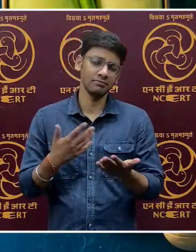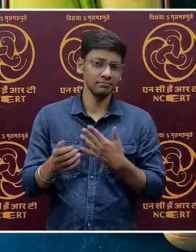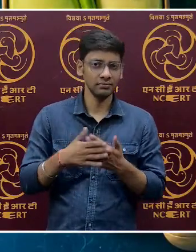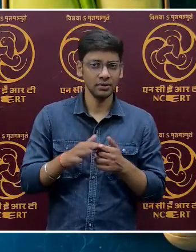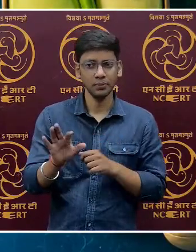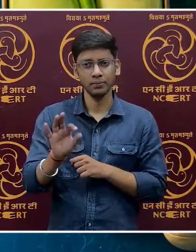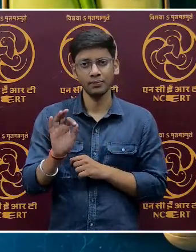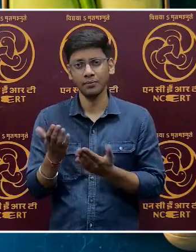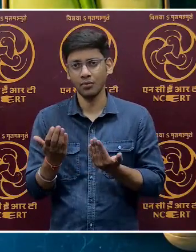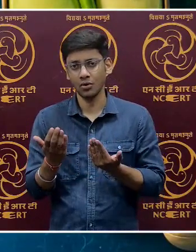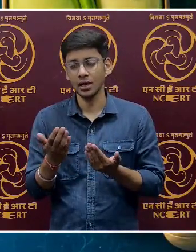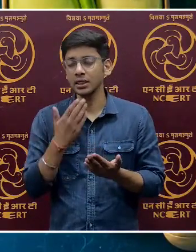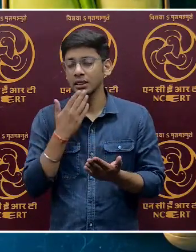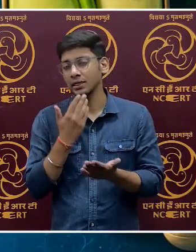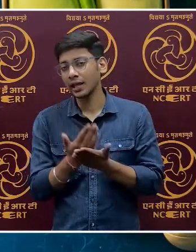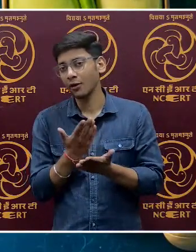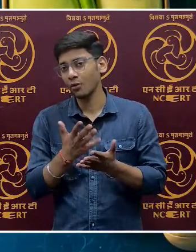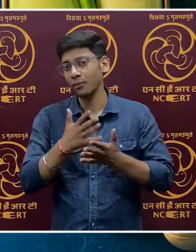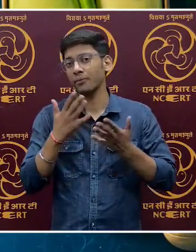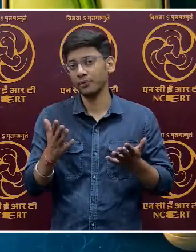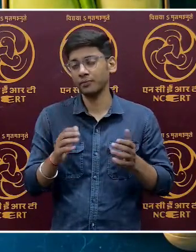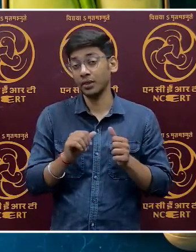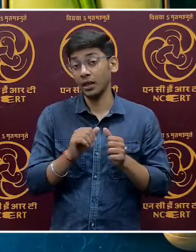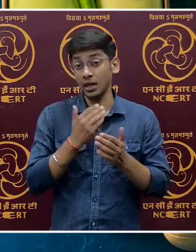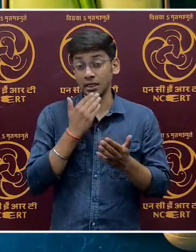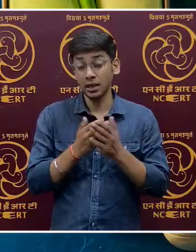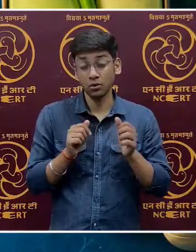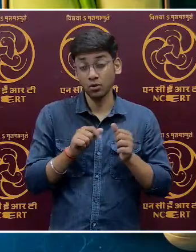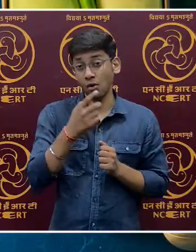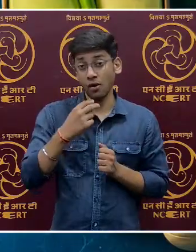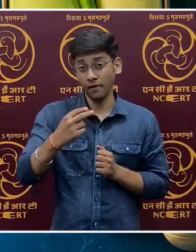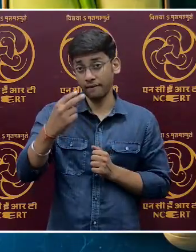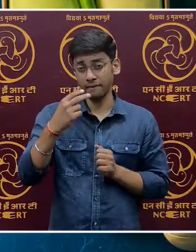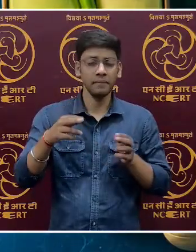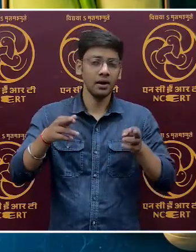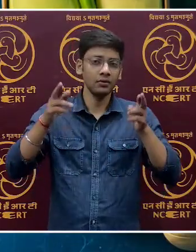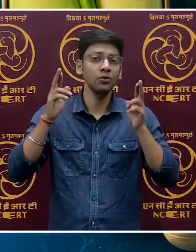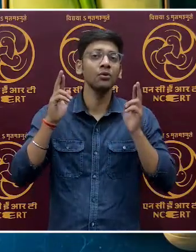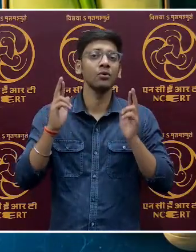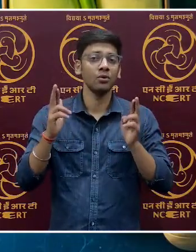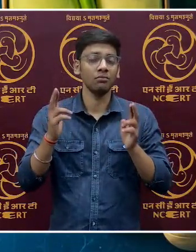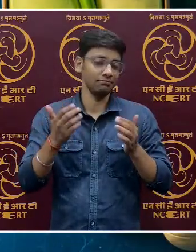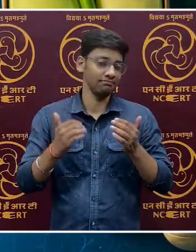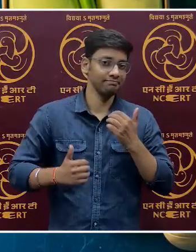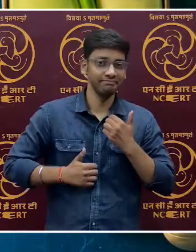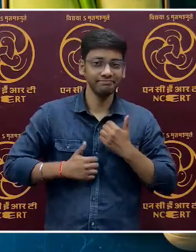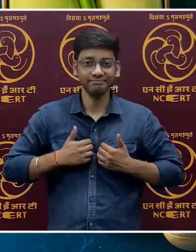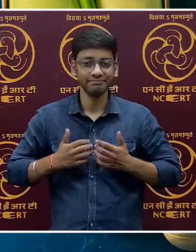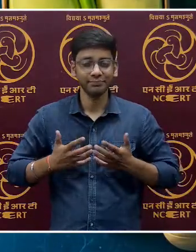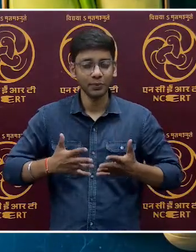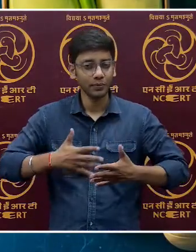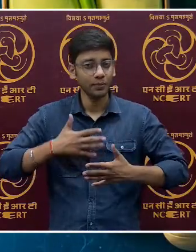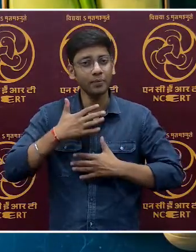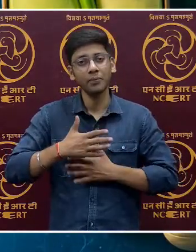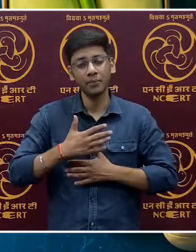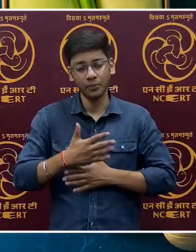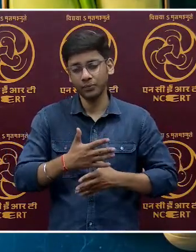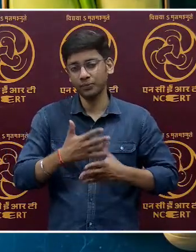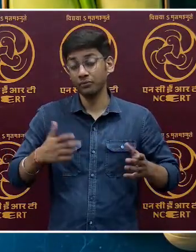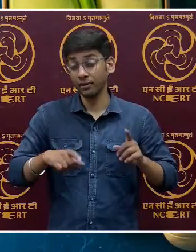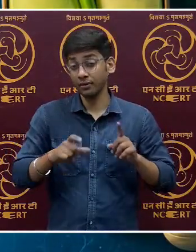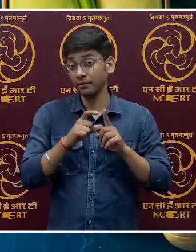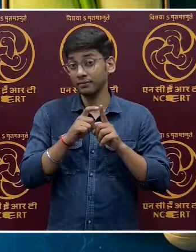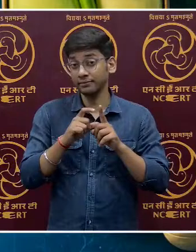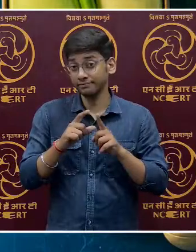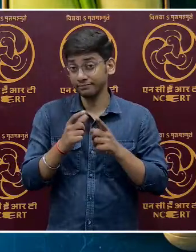with us today. Thank you, sir. Thank you to all the viewers. I really hope that you enjoyed this simulation. Ma'am demonstrated